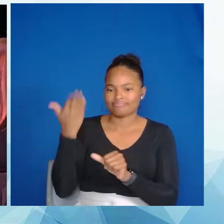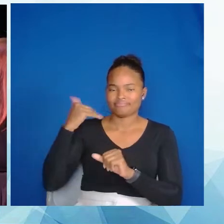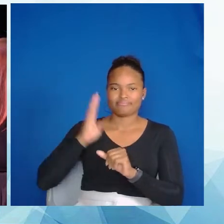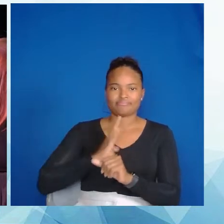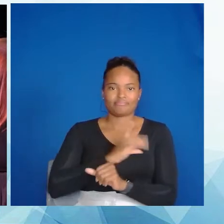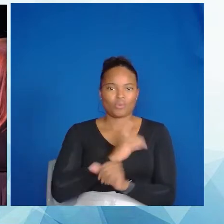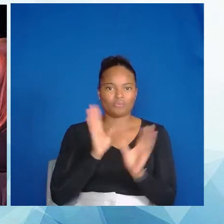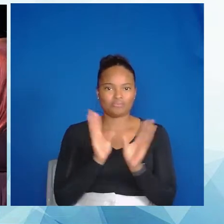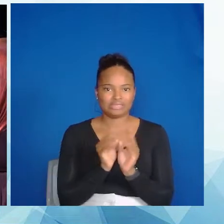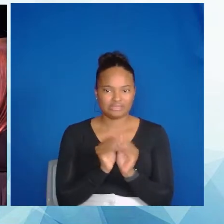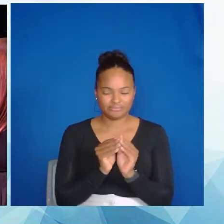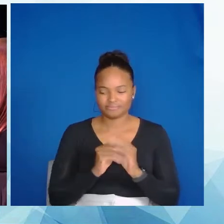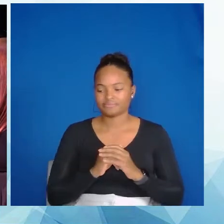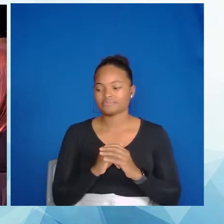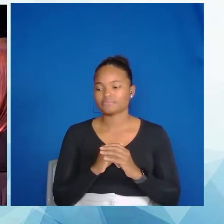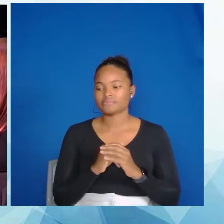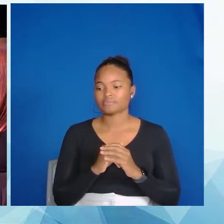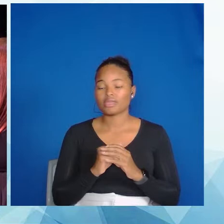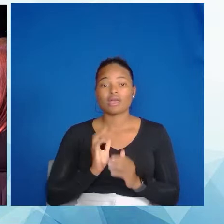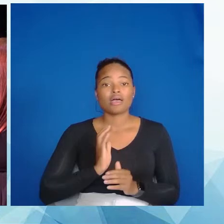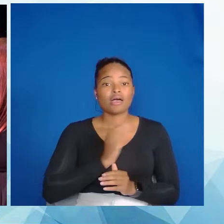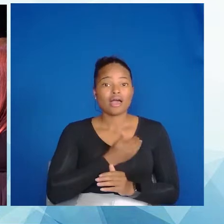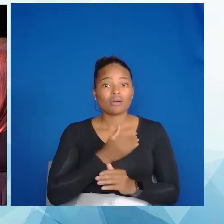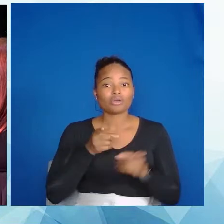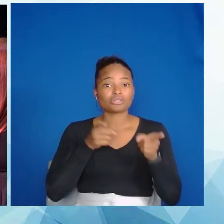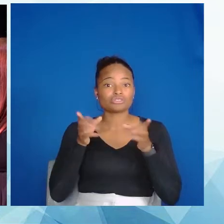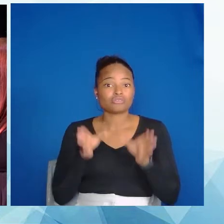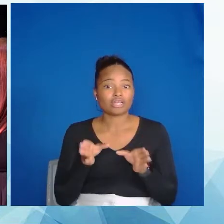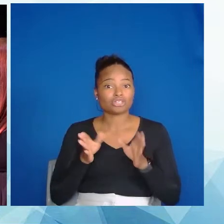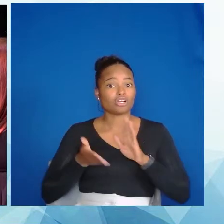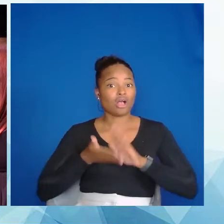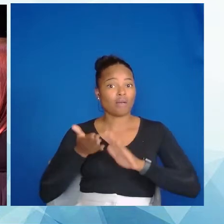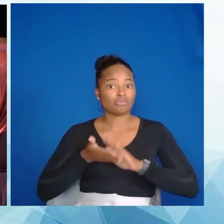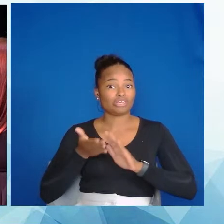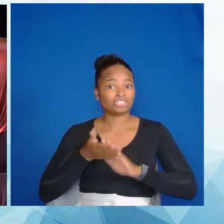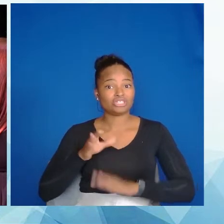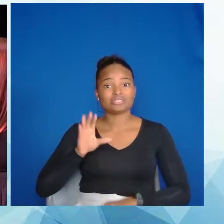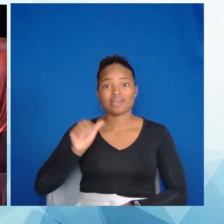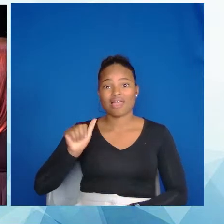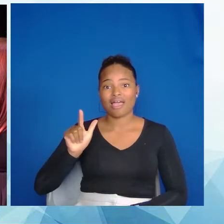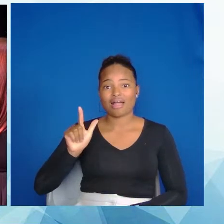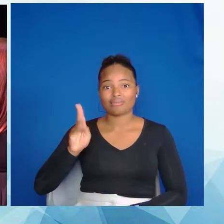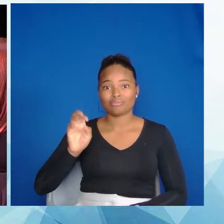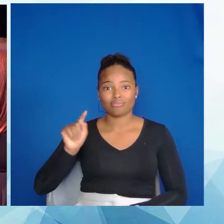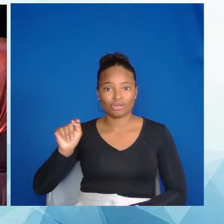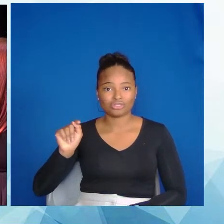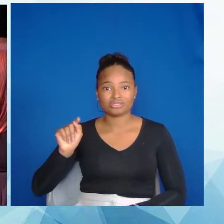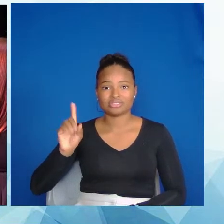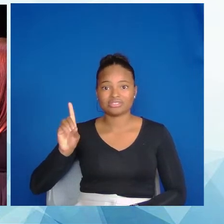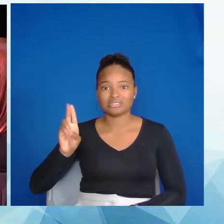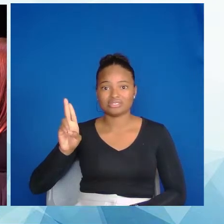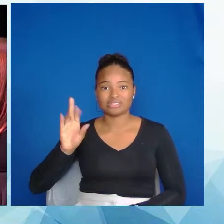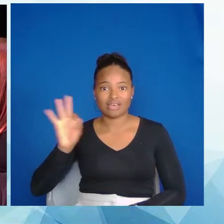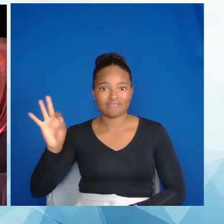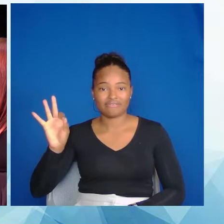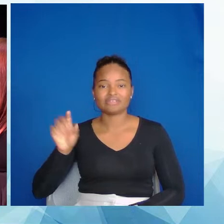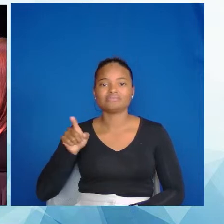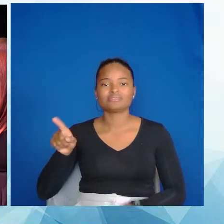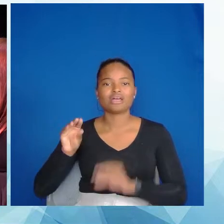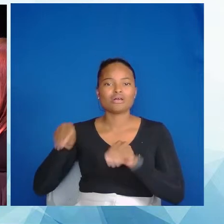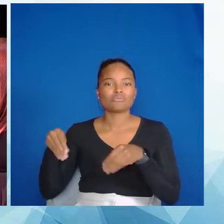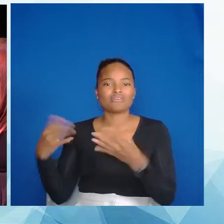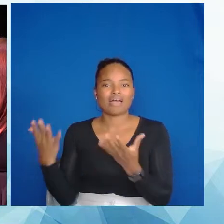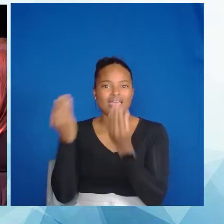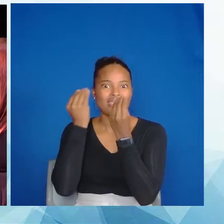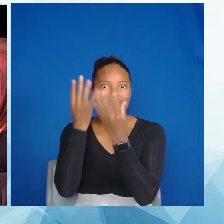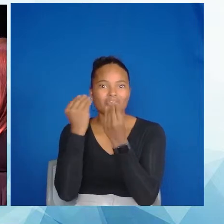meeting, our Director of Operations, Albert Duff, provided an informational